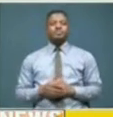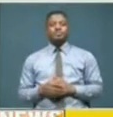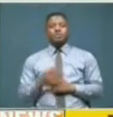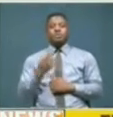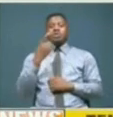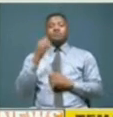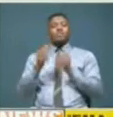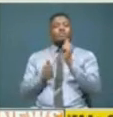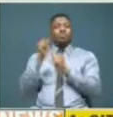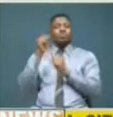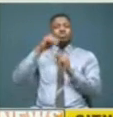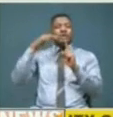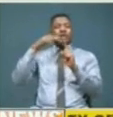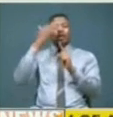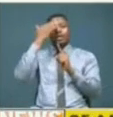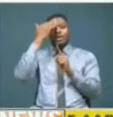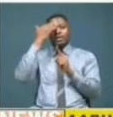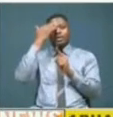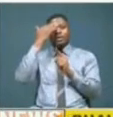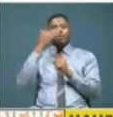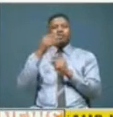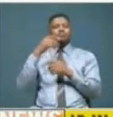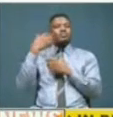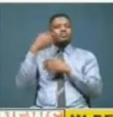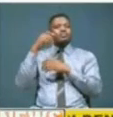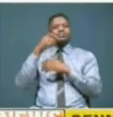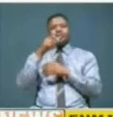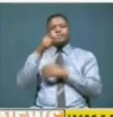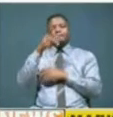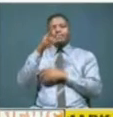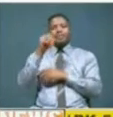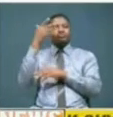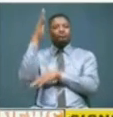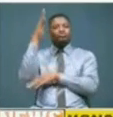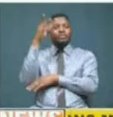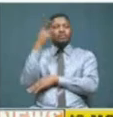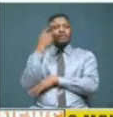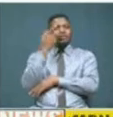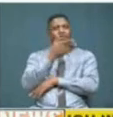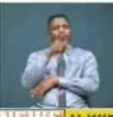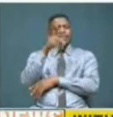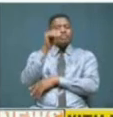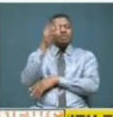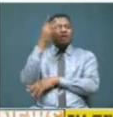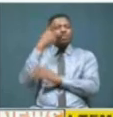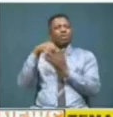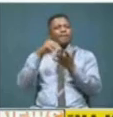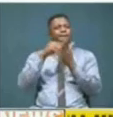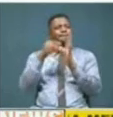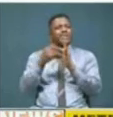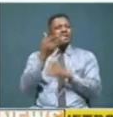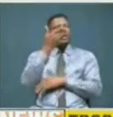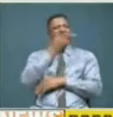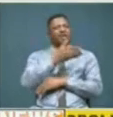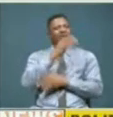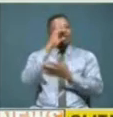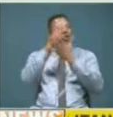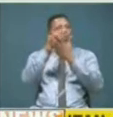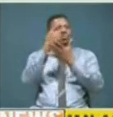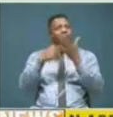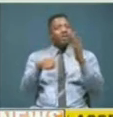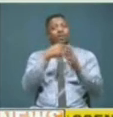popular ones is what we call the Abedua. Abedua is actually the palm tree. And what the Abedua represents is that,